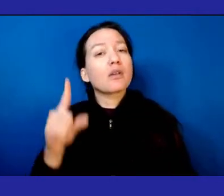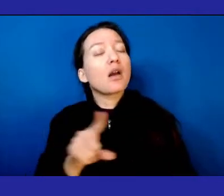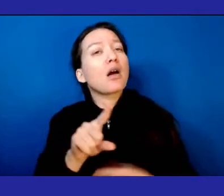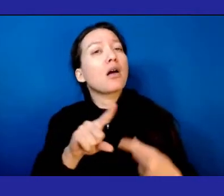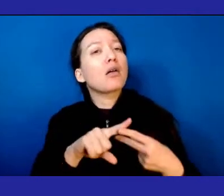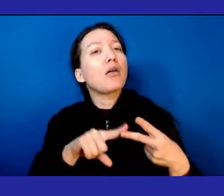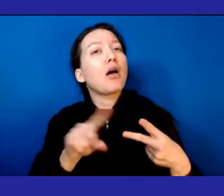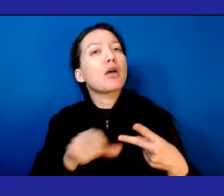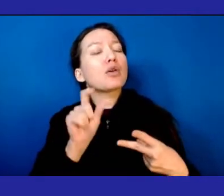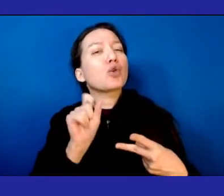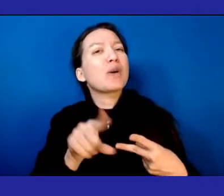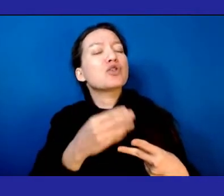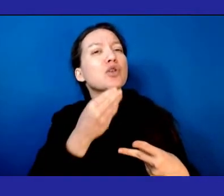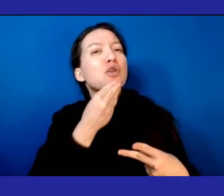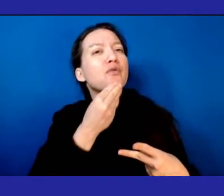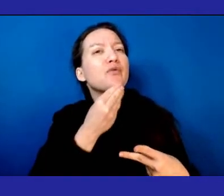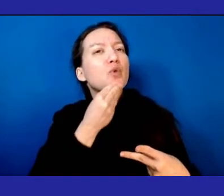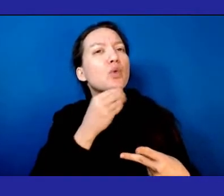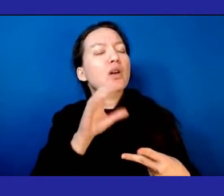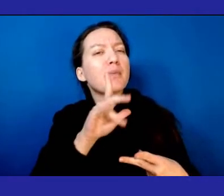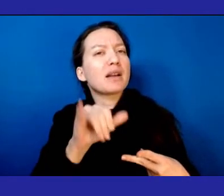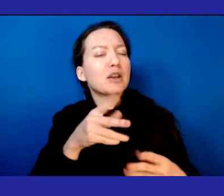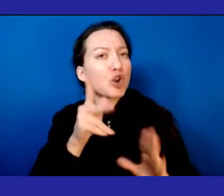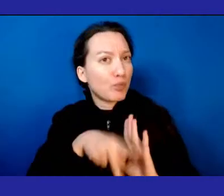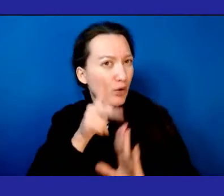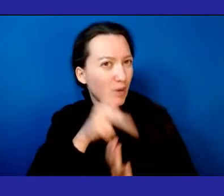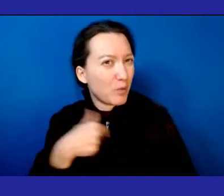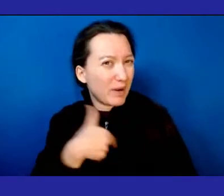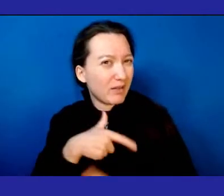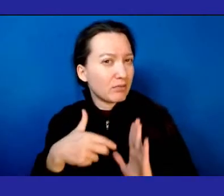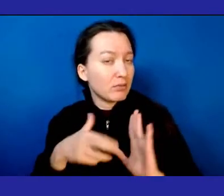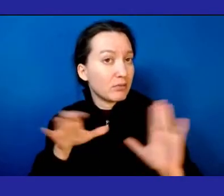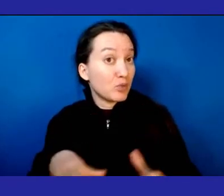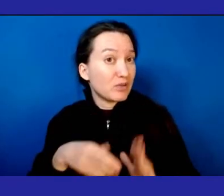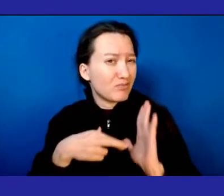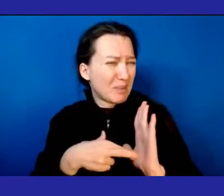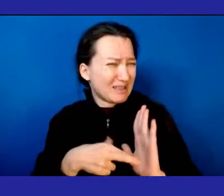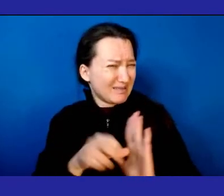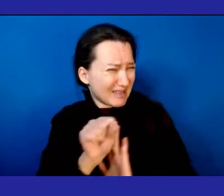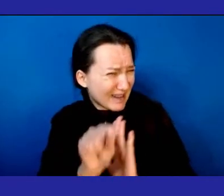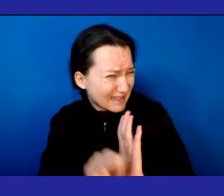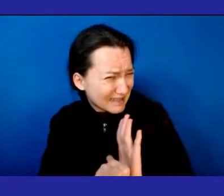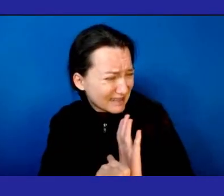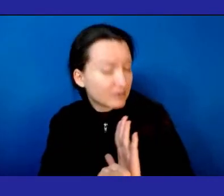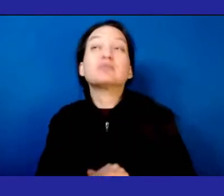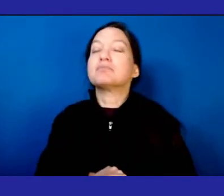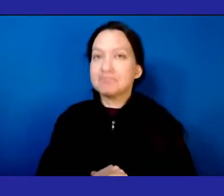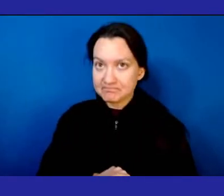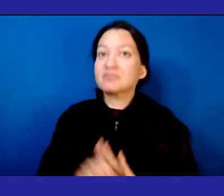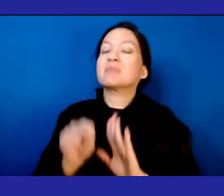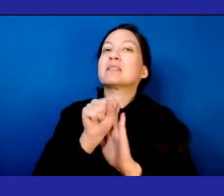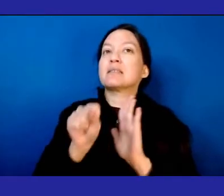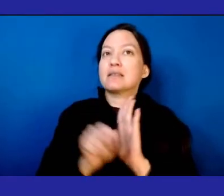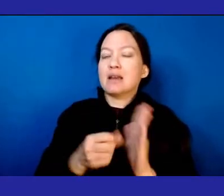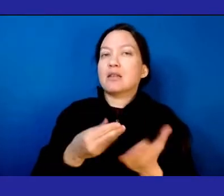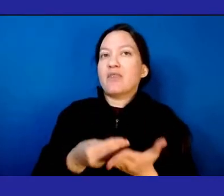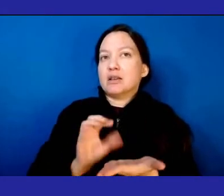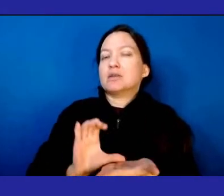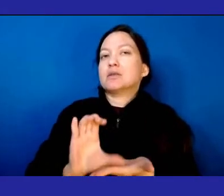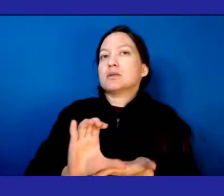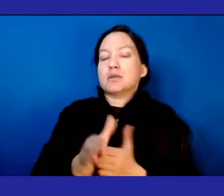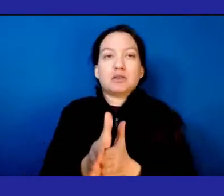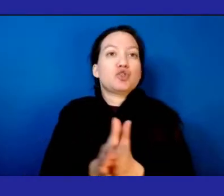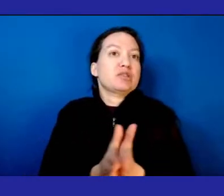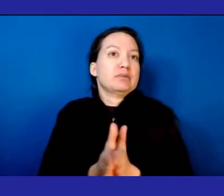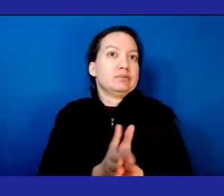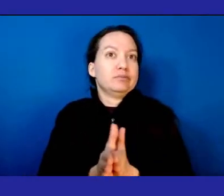the food commodity program. We do that on behalf of the state? Yes, so that is a state-funded initiative. It doesn't